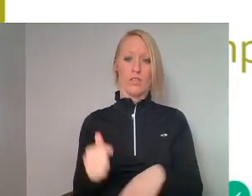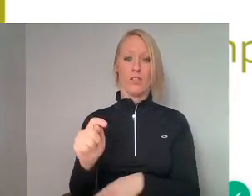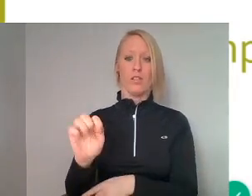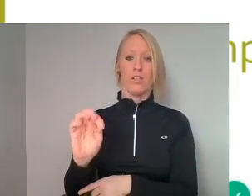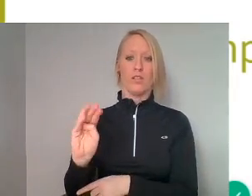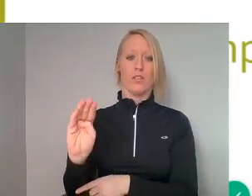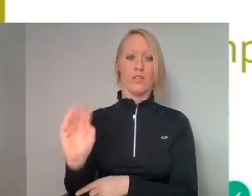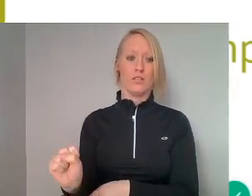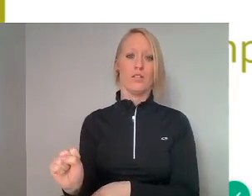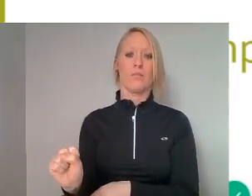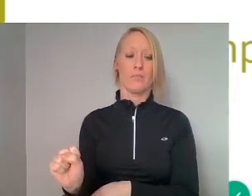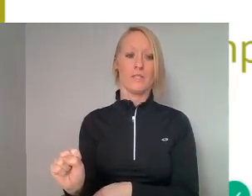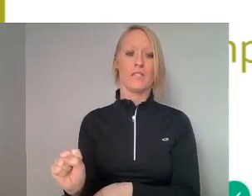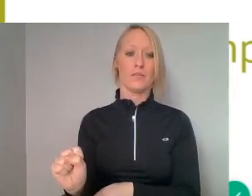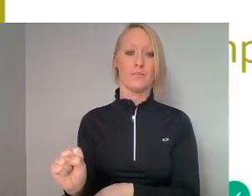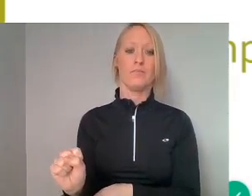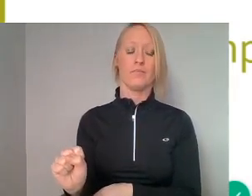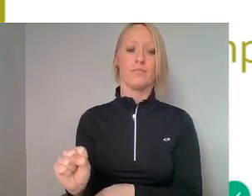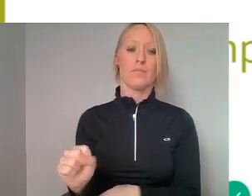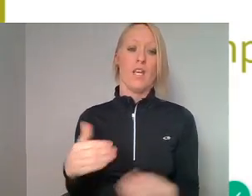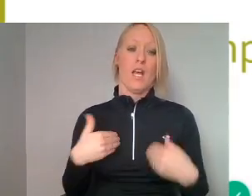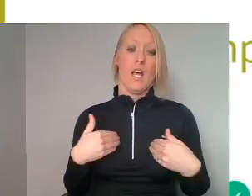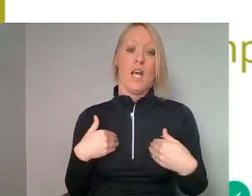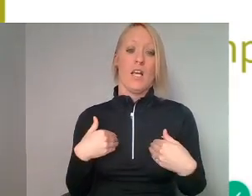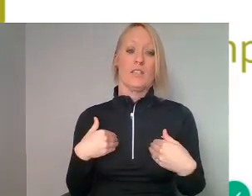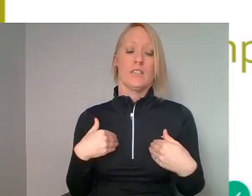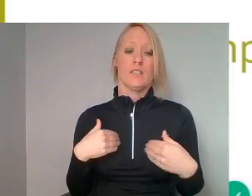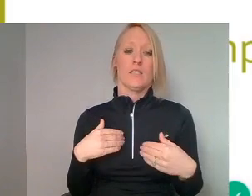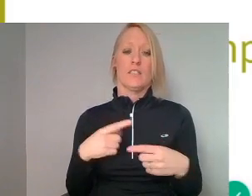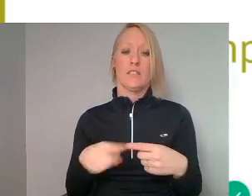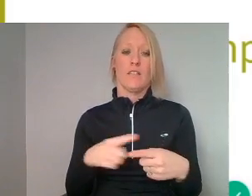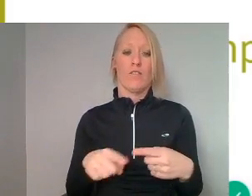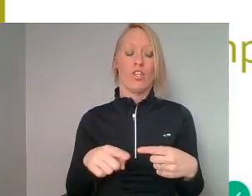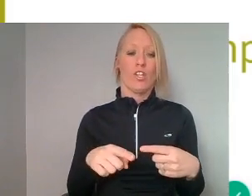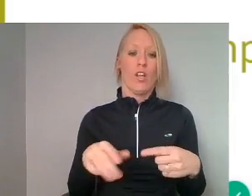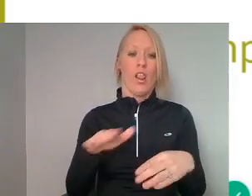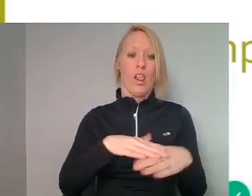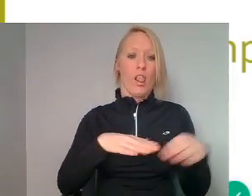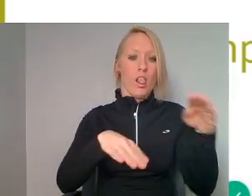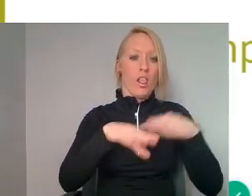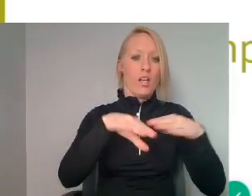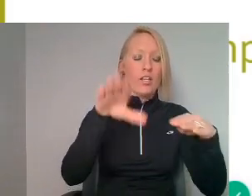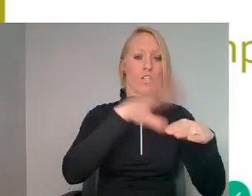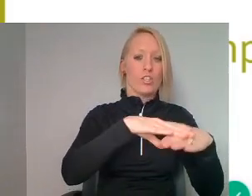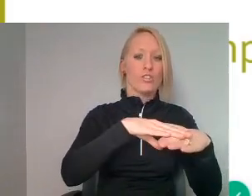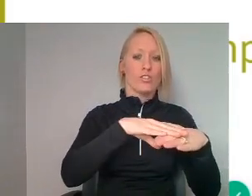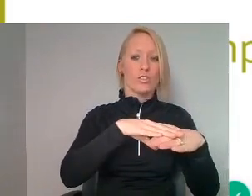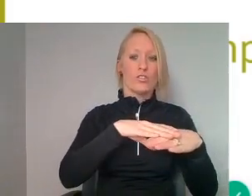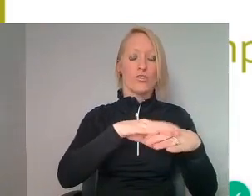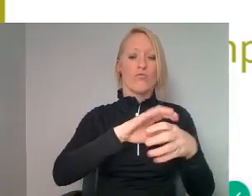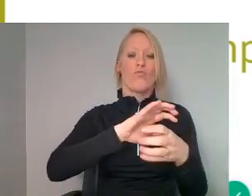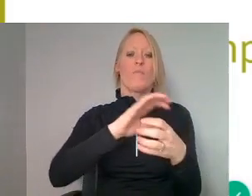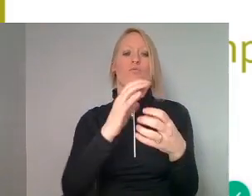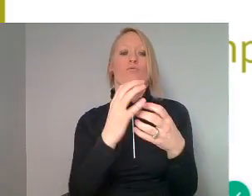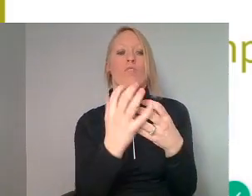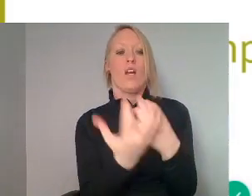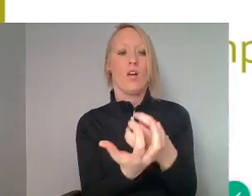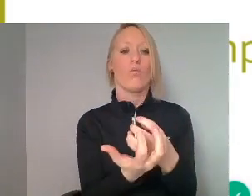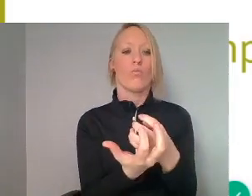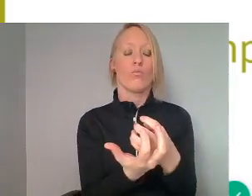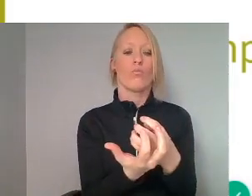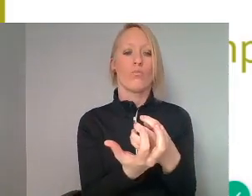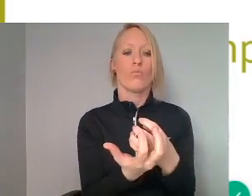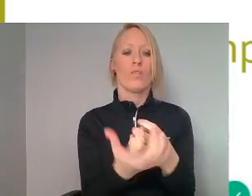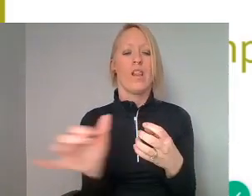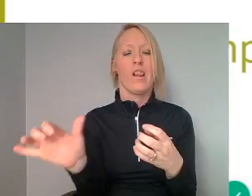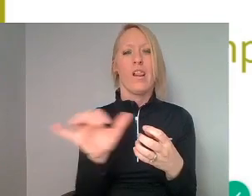outer paper-like skin. So what is the one thing we learned from watching Shrek? Anybody? You know? It's that onions have